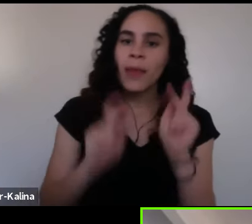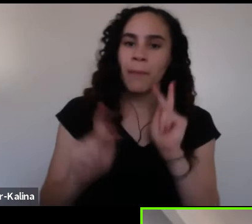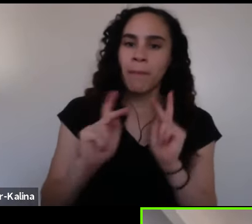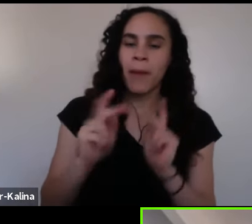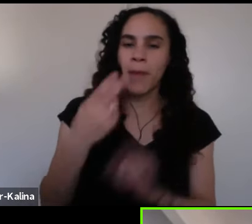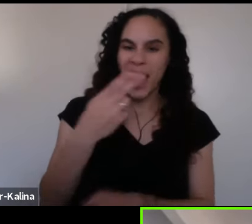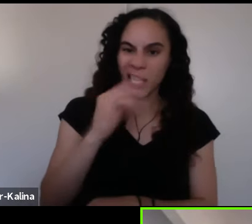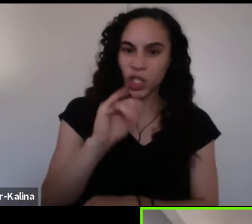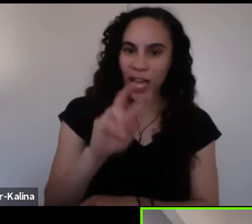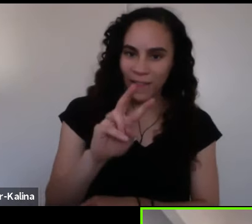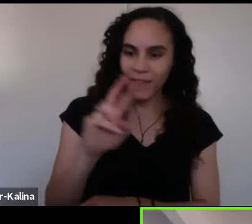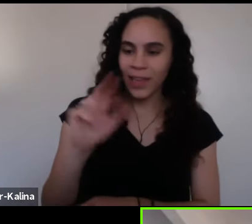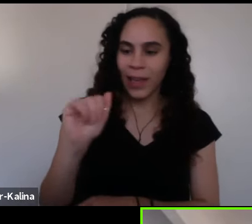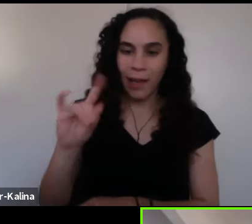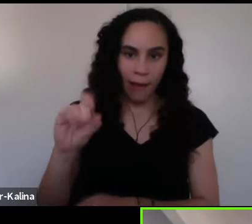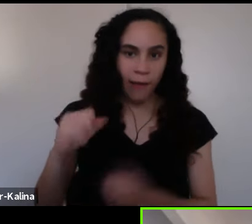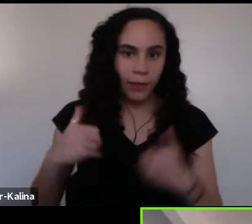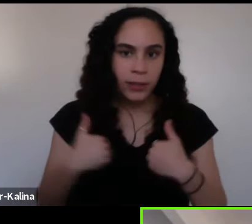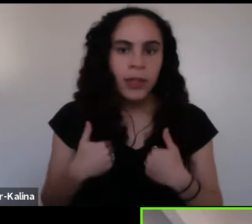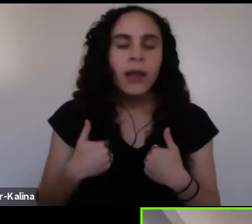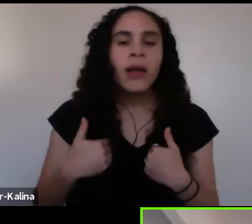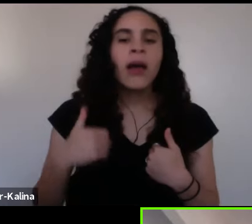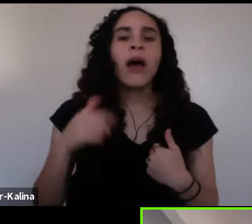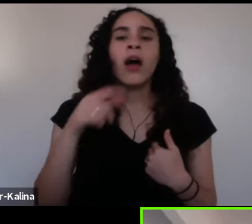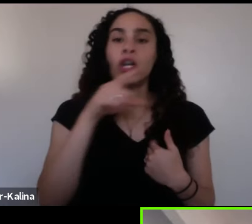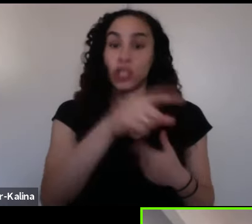was helping one particular person,